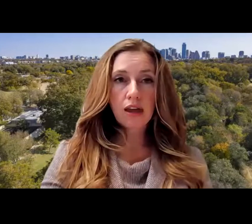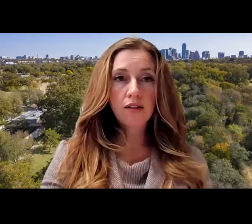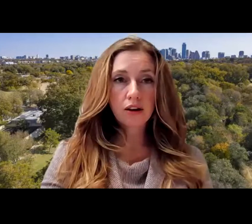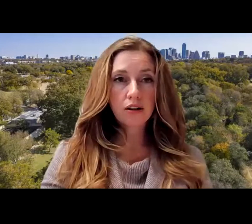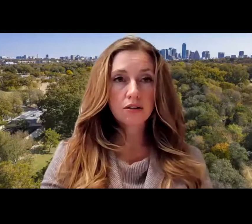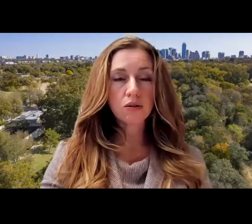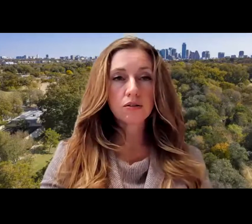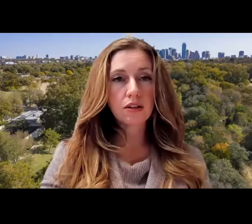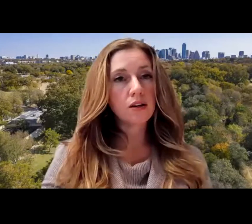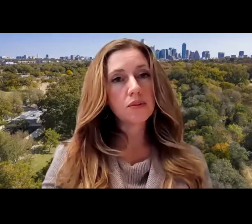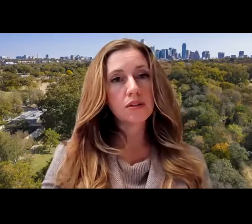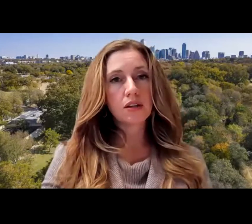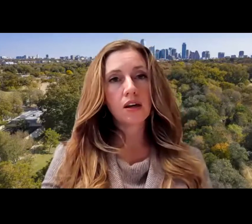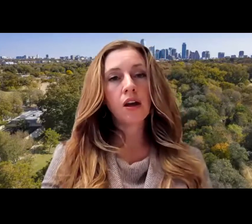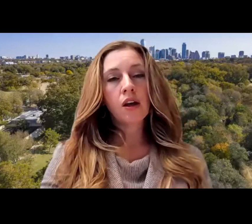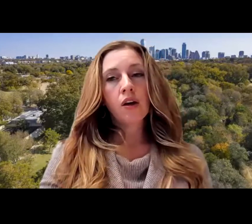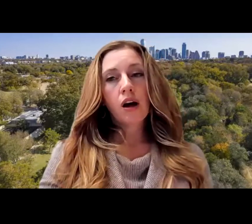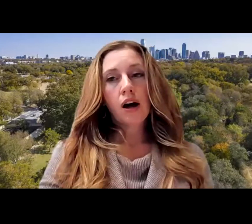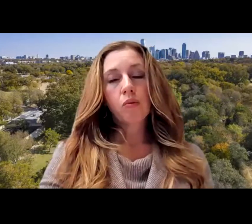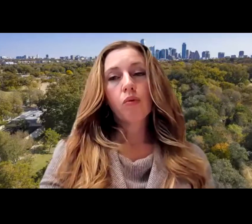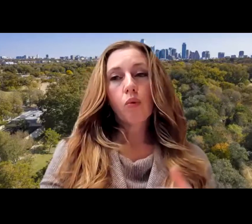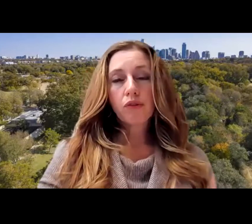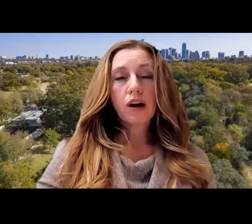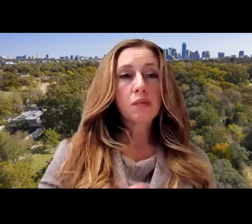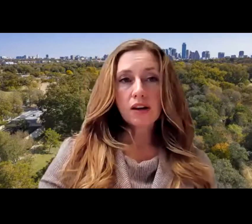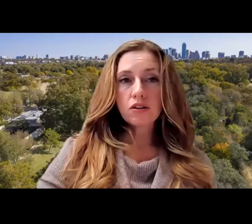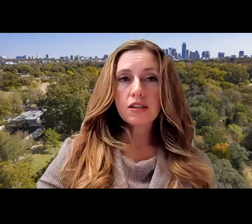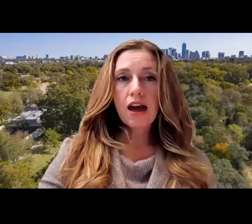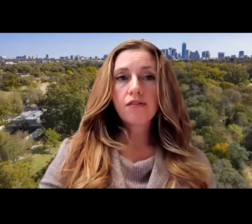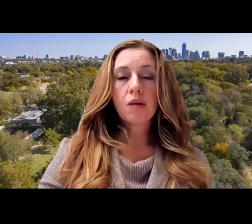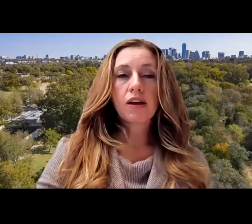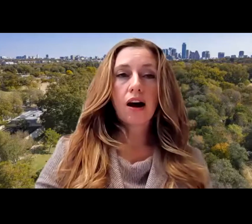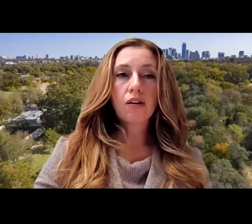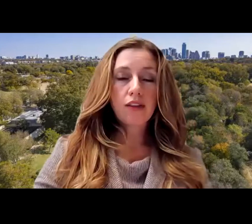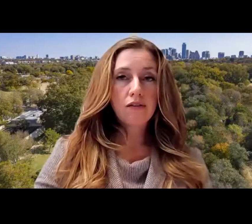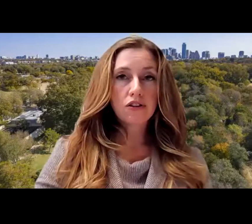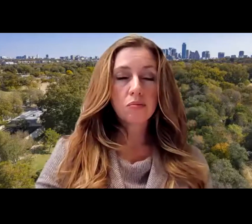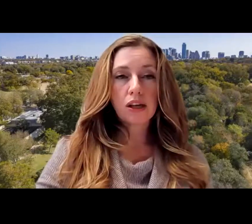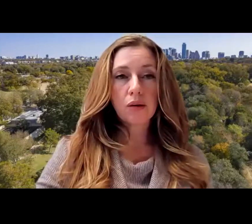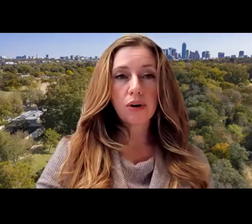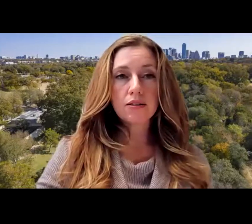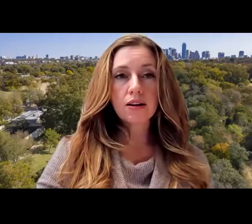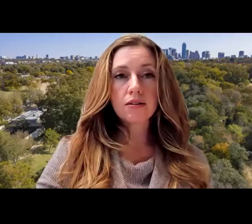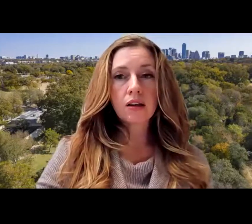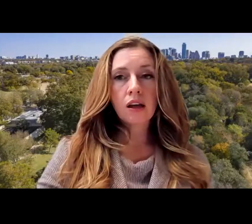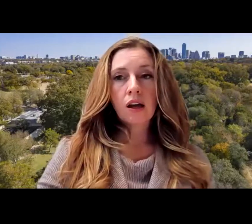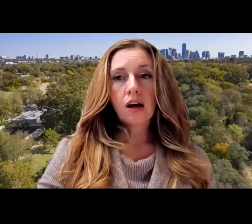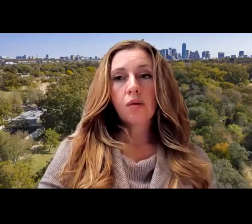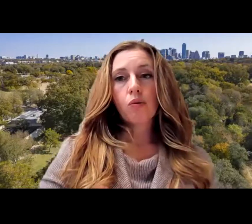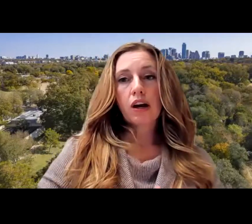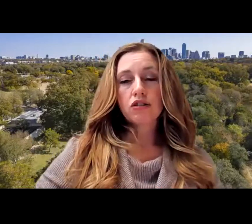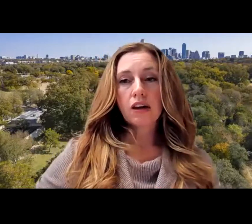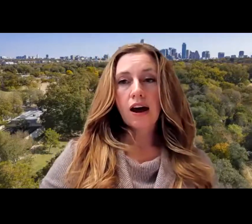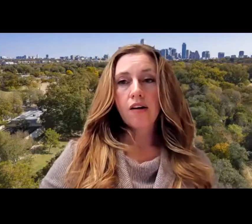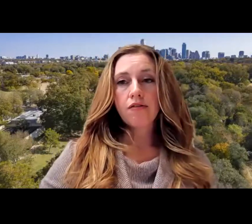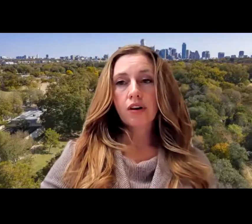managers and their consultant team, to see what recommendations they have coming out of that vision planning process.